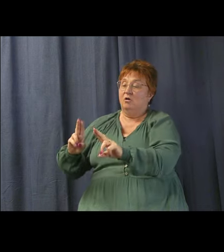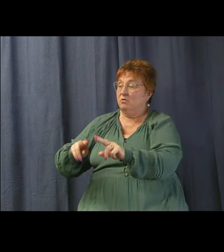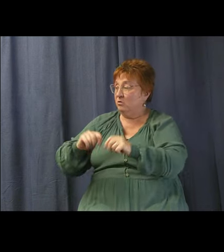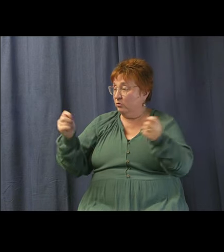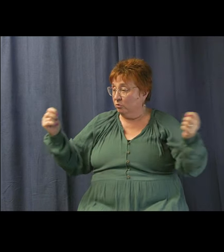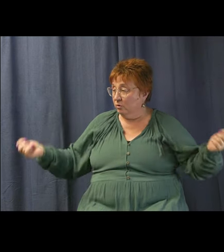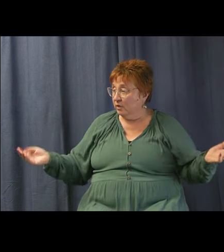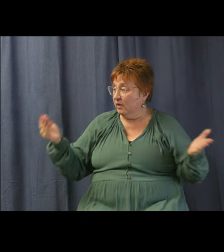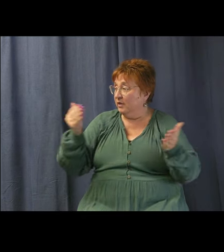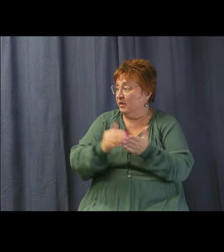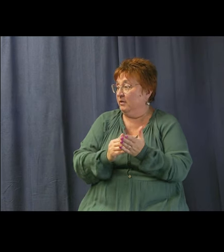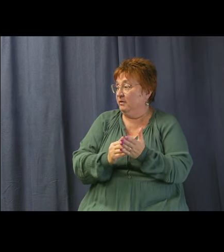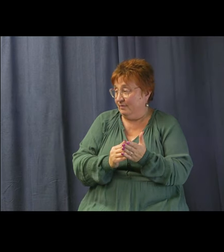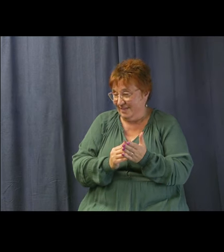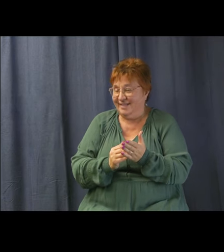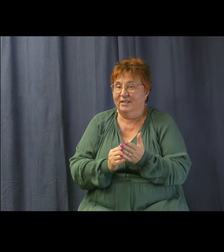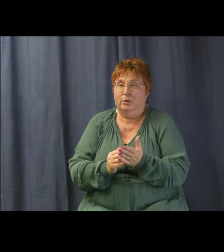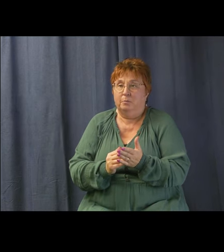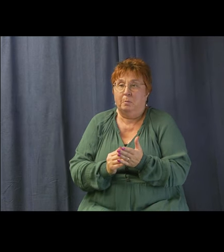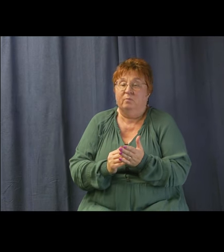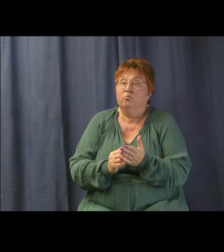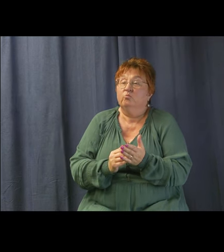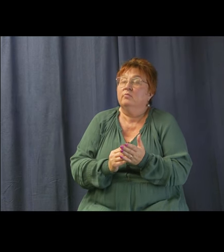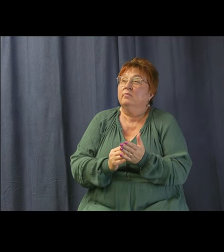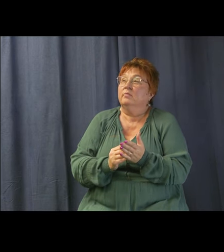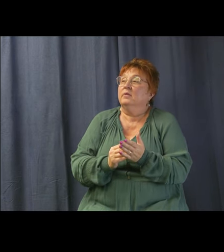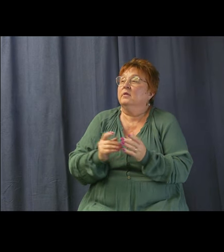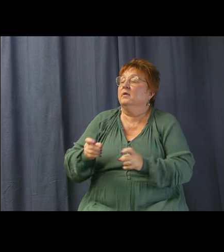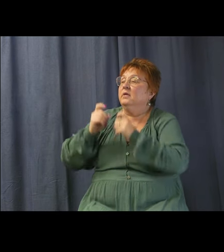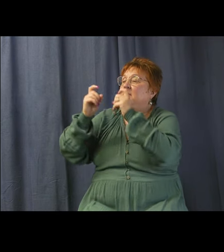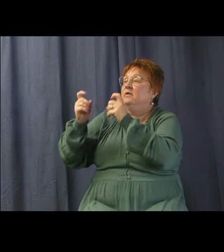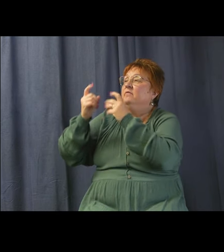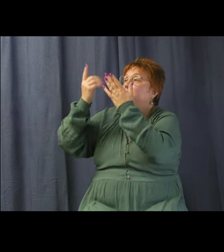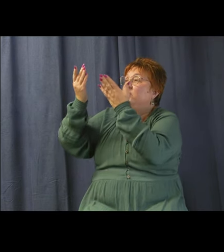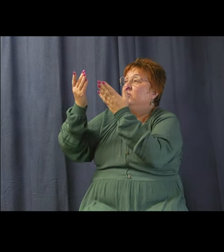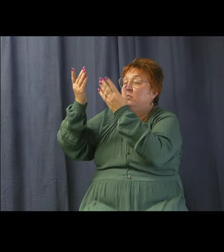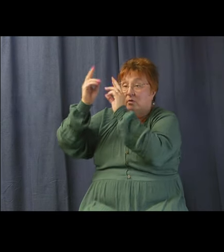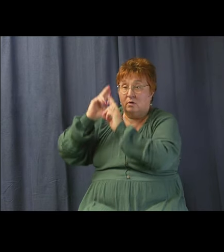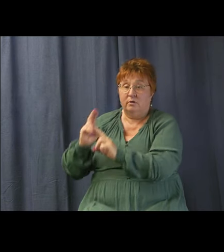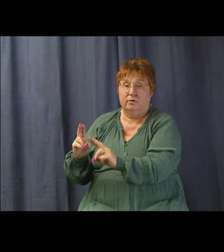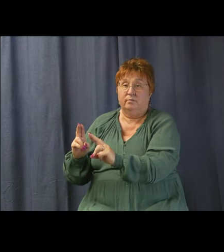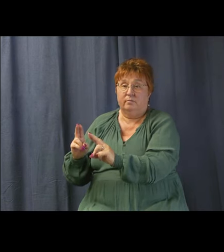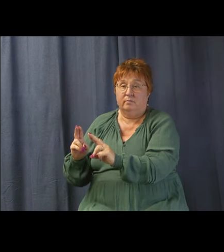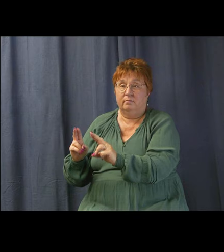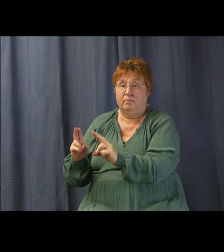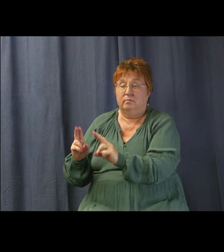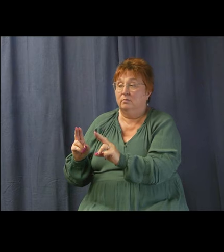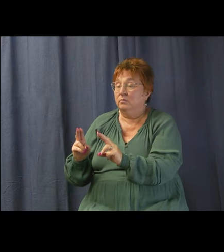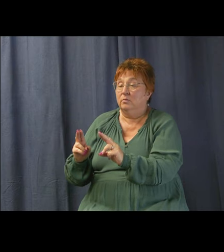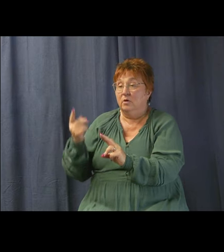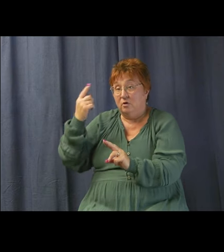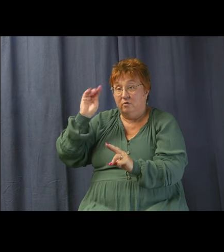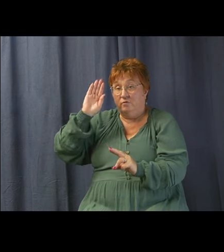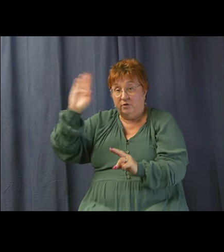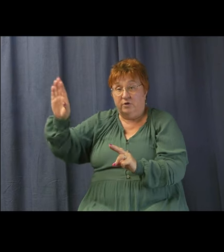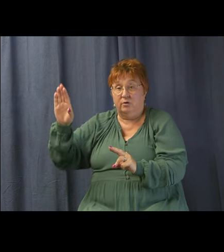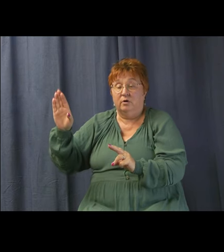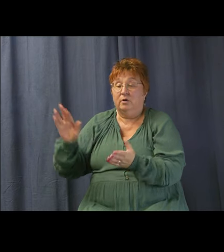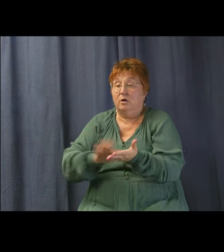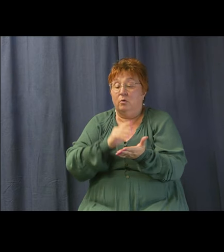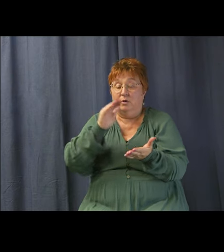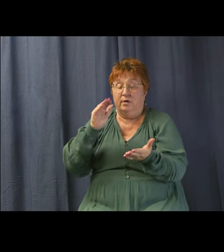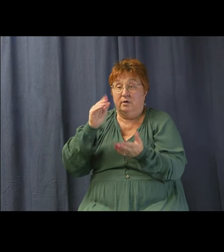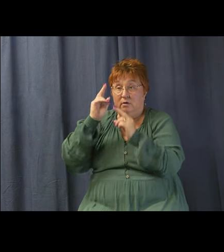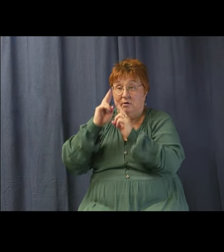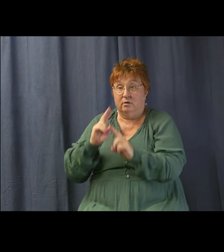thank you for all those who bring any tithes and offerings to allow us, or you through us,